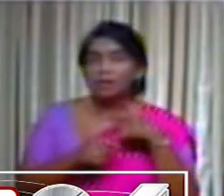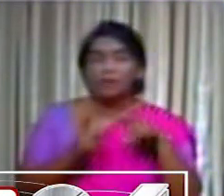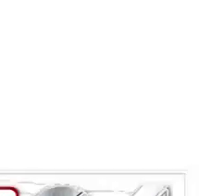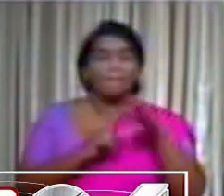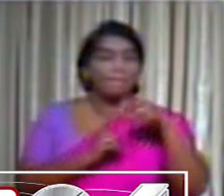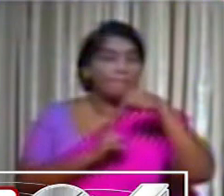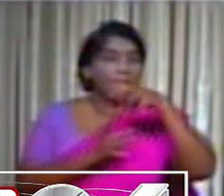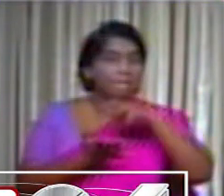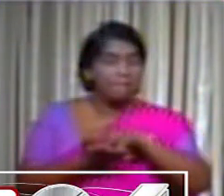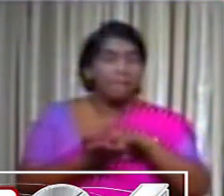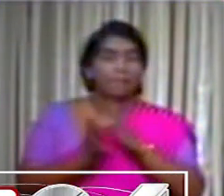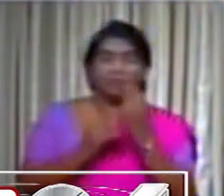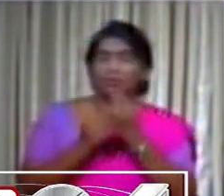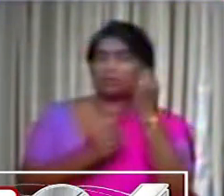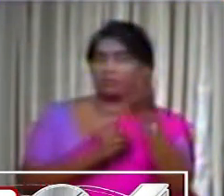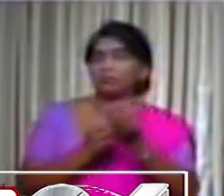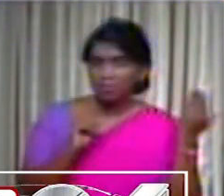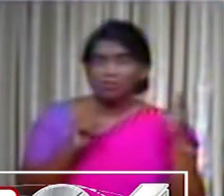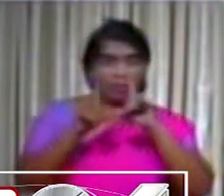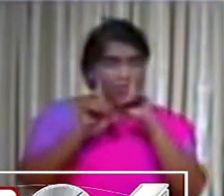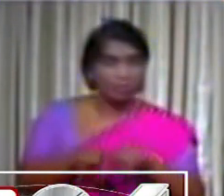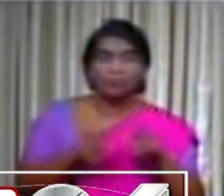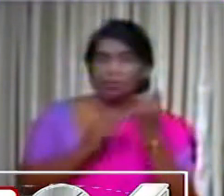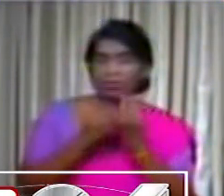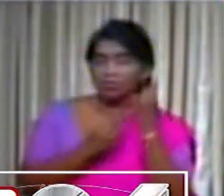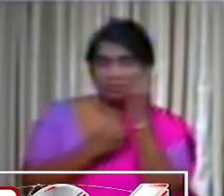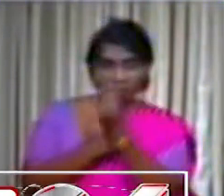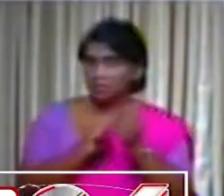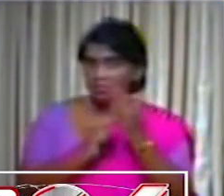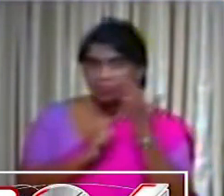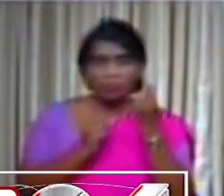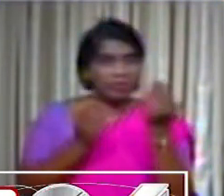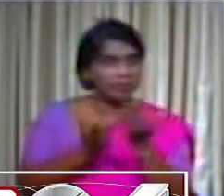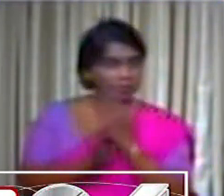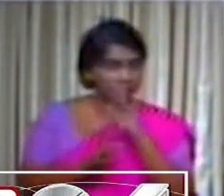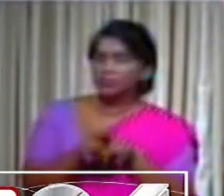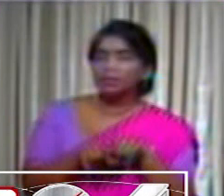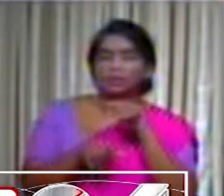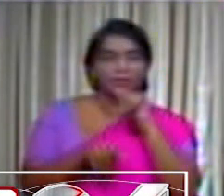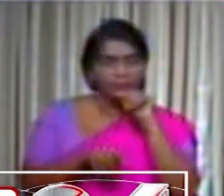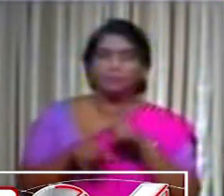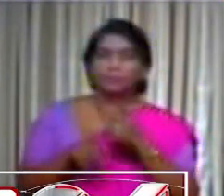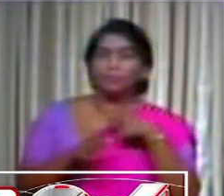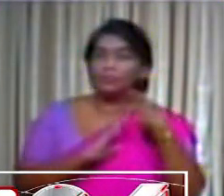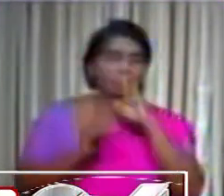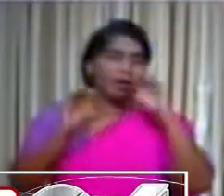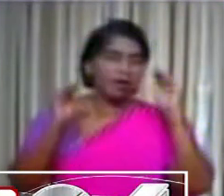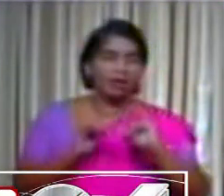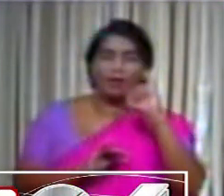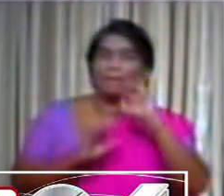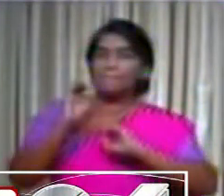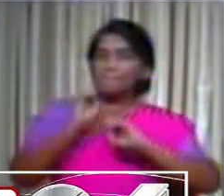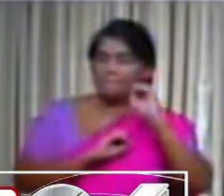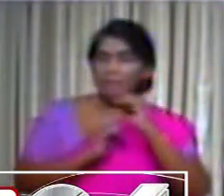rural development. But education is totally neglected. Normally we say out of the GDP at least 6% in an upper middle